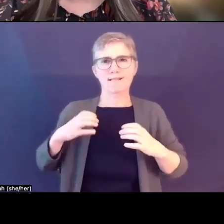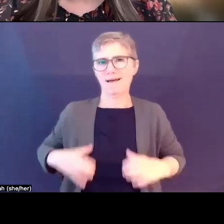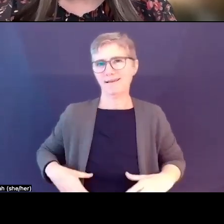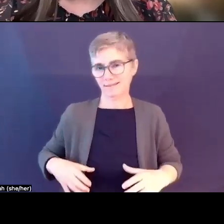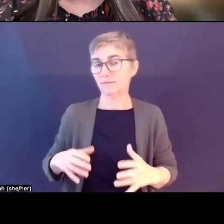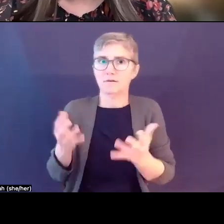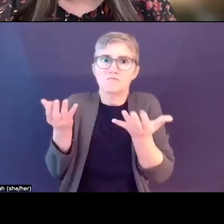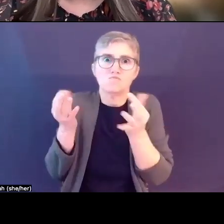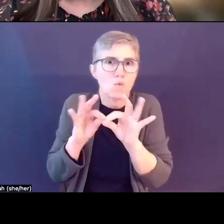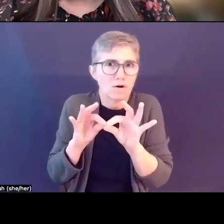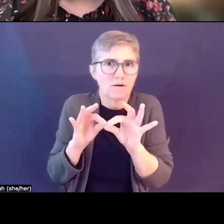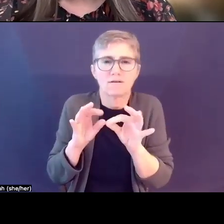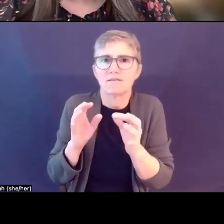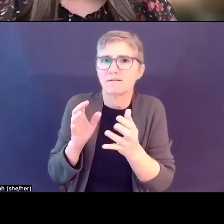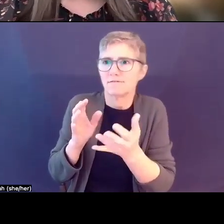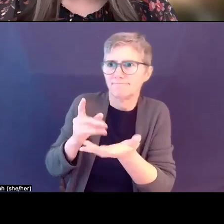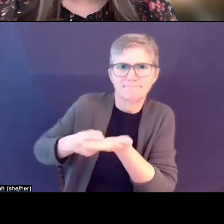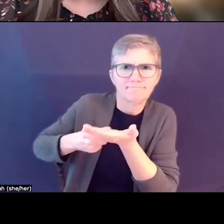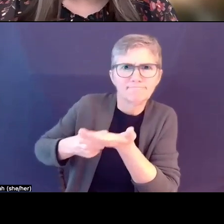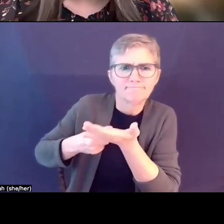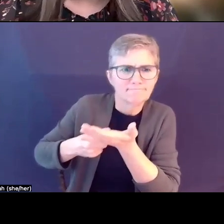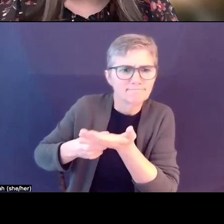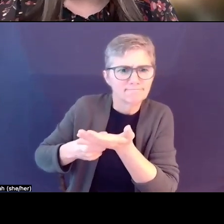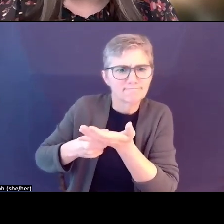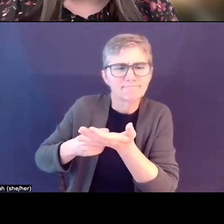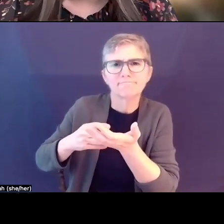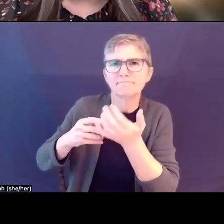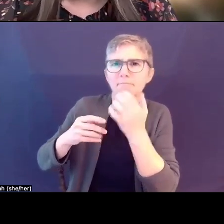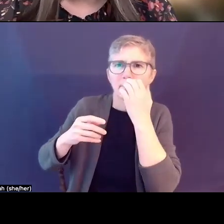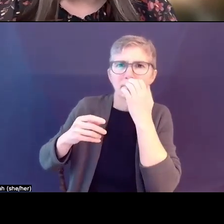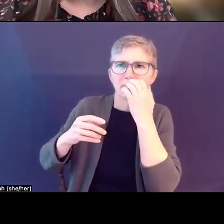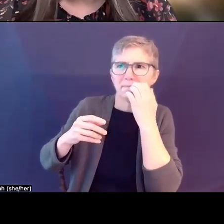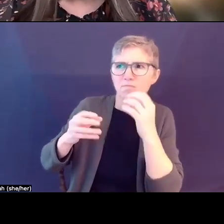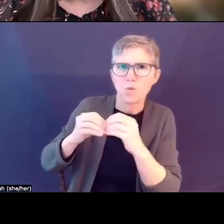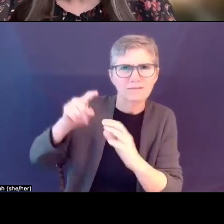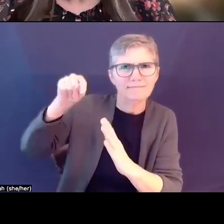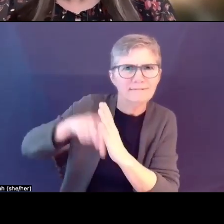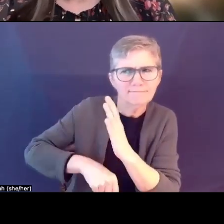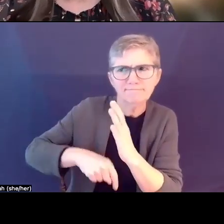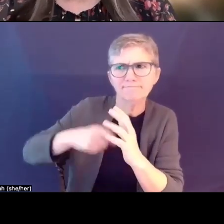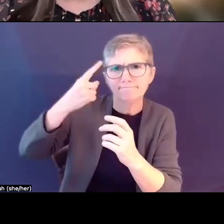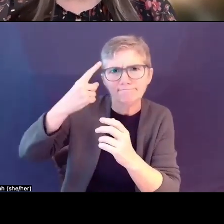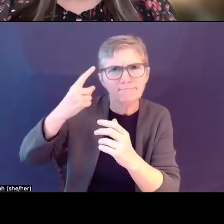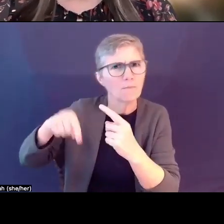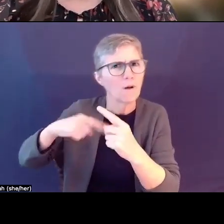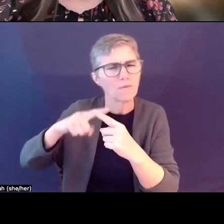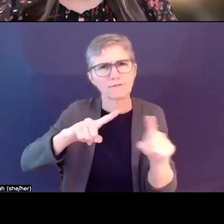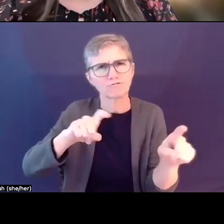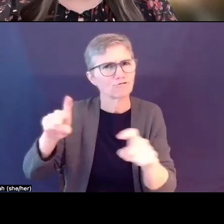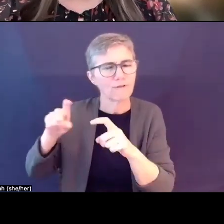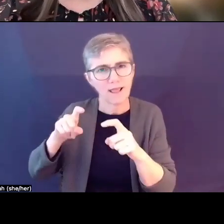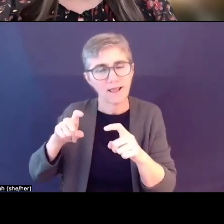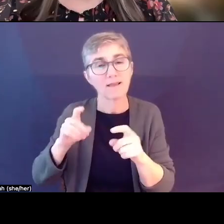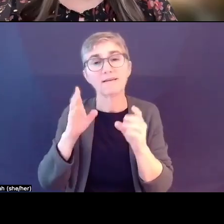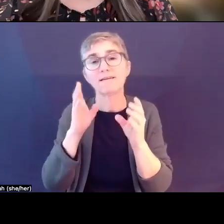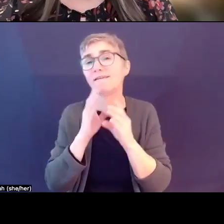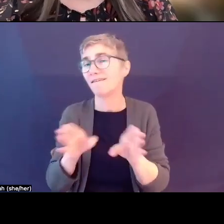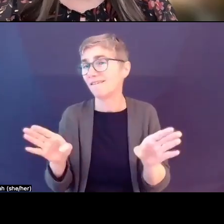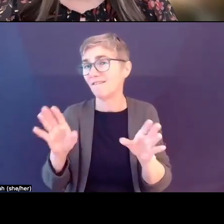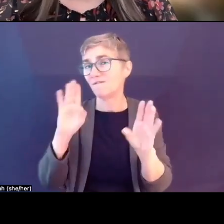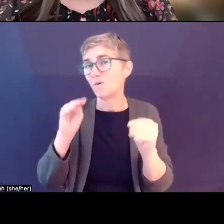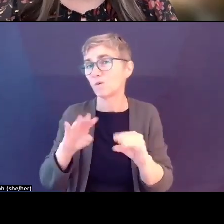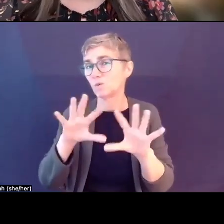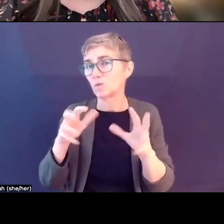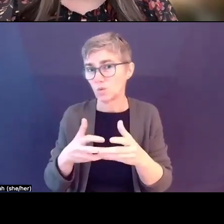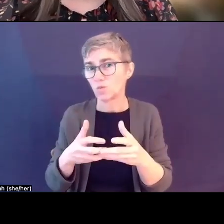CAB development and allowed us to gain a deeper insight into the survey findings. Overall, focus group participants supported forming